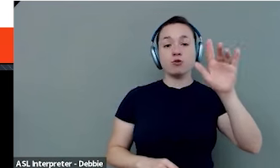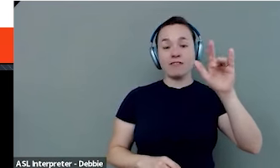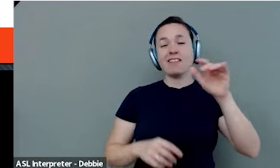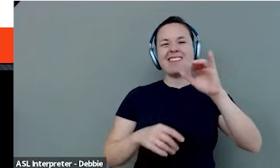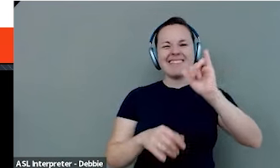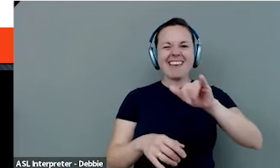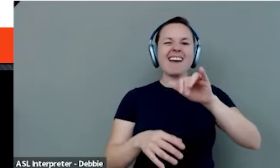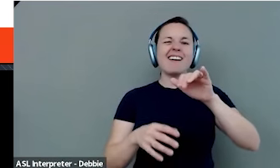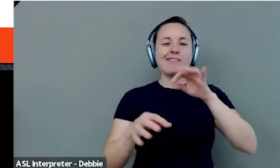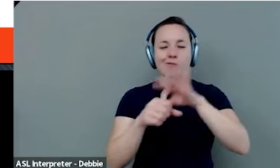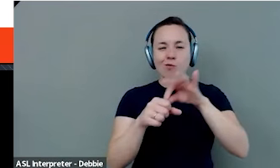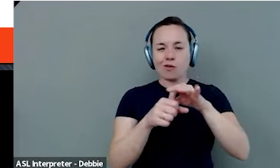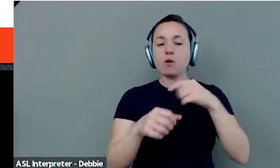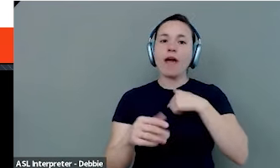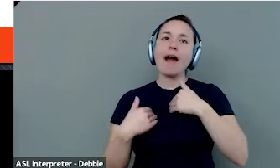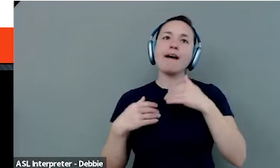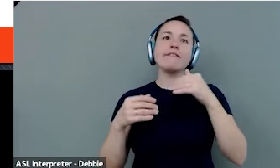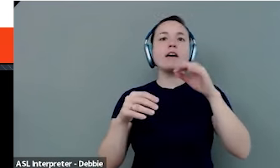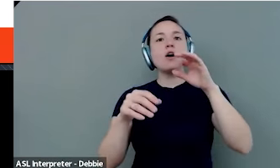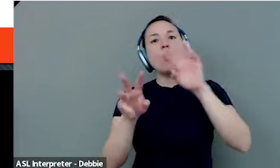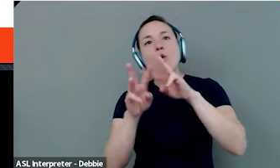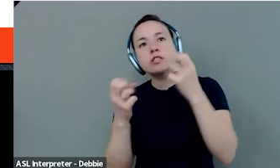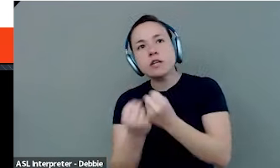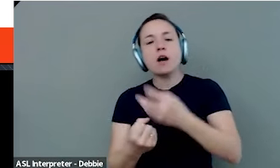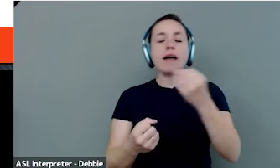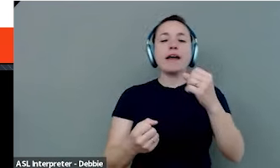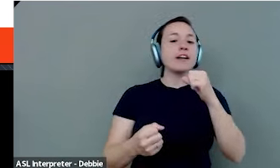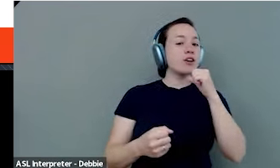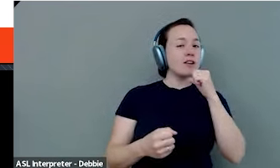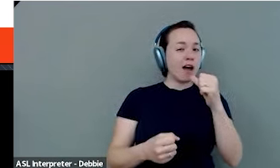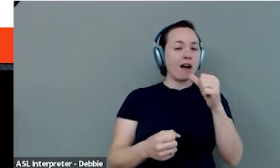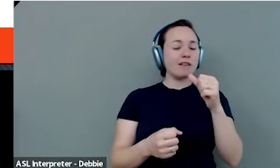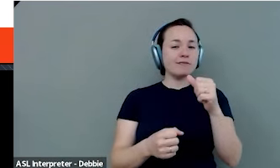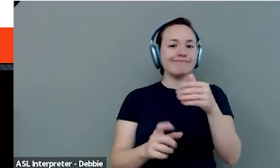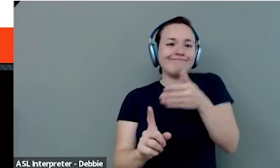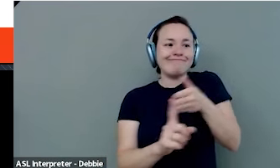our workshops, and all the nonpartisan resources we are giving out